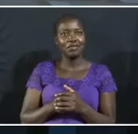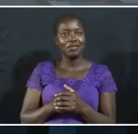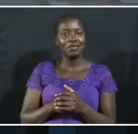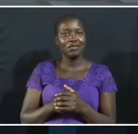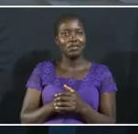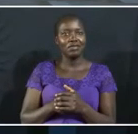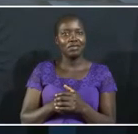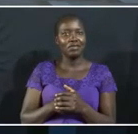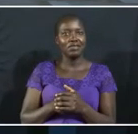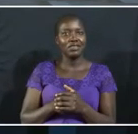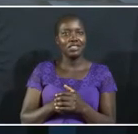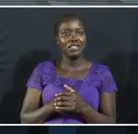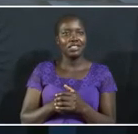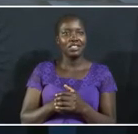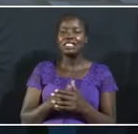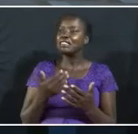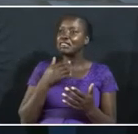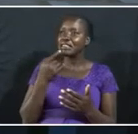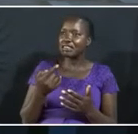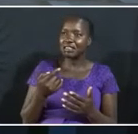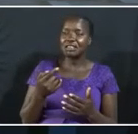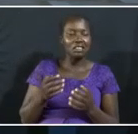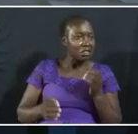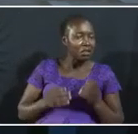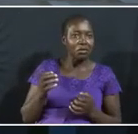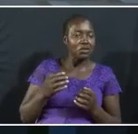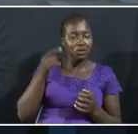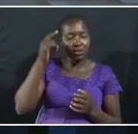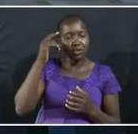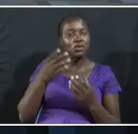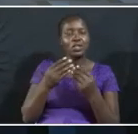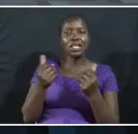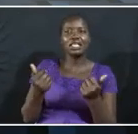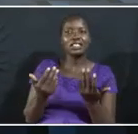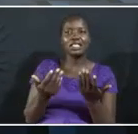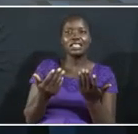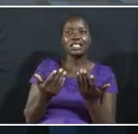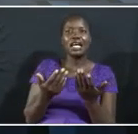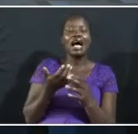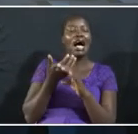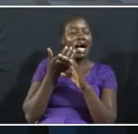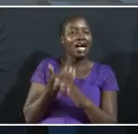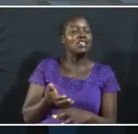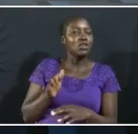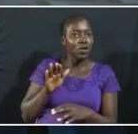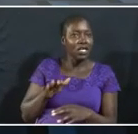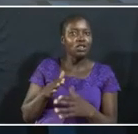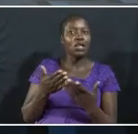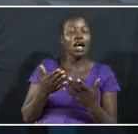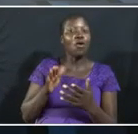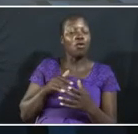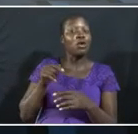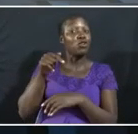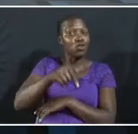But you are driven with fancy and emotions. You thought you could handle her. It's hard to handle a woman of today